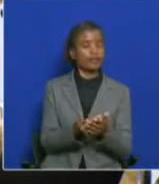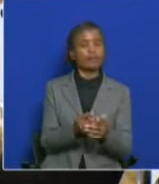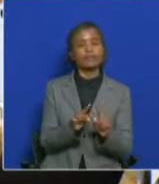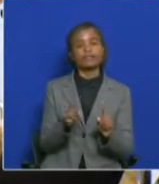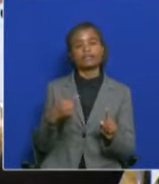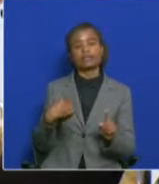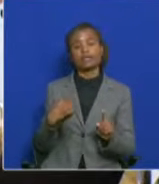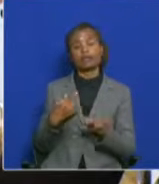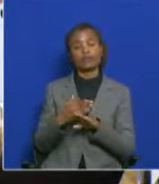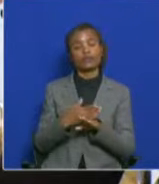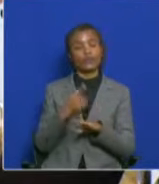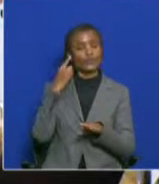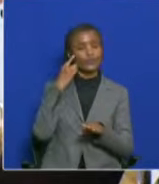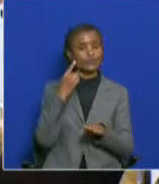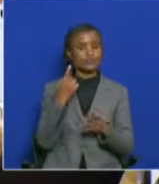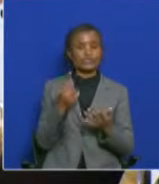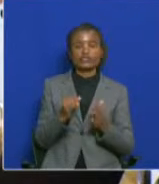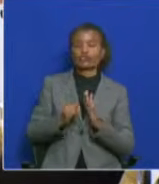these conversations.